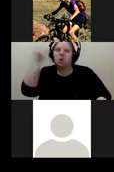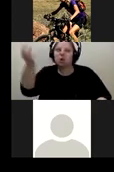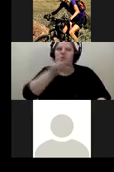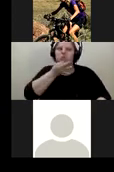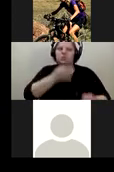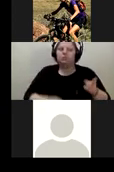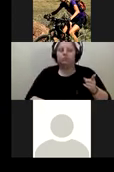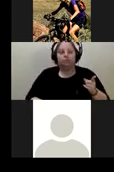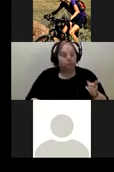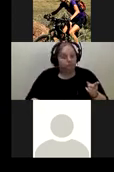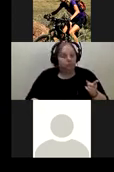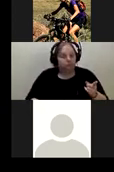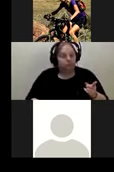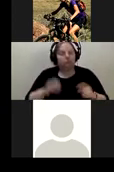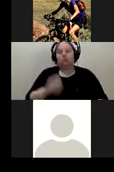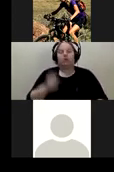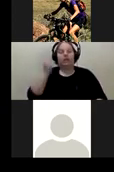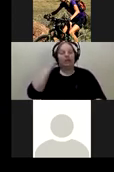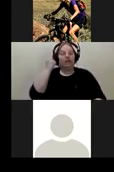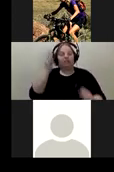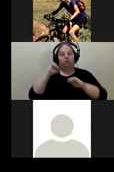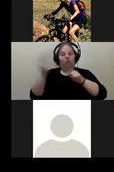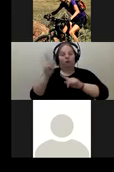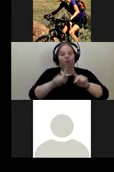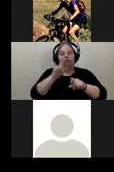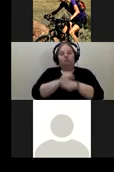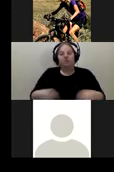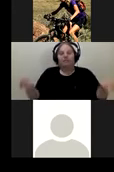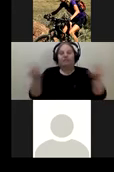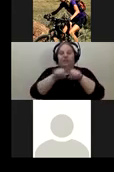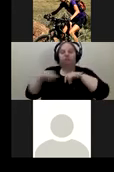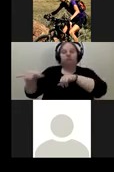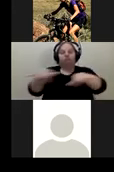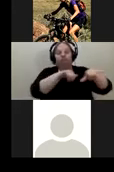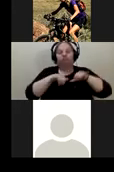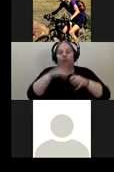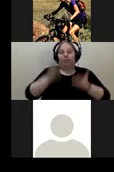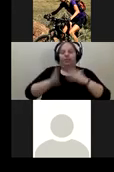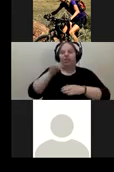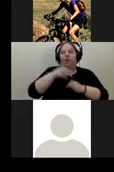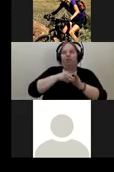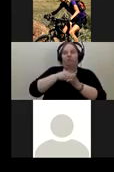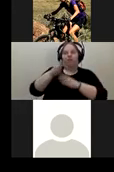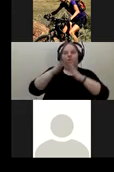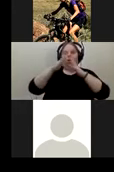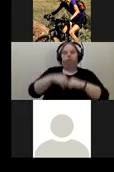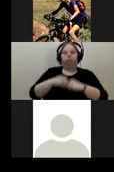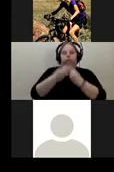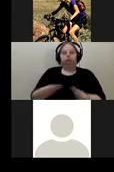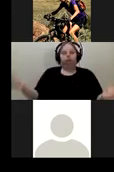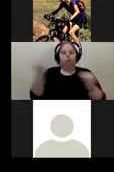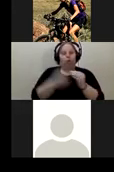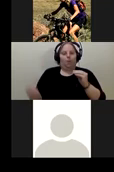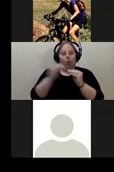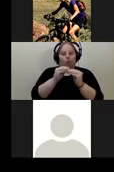What if this is something that everyone did? Well, that would probably be the breakdown of our profession, wouldn't it? Do